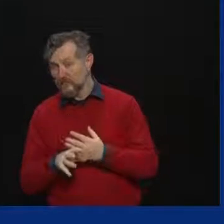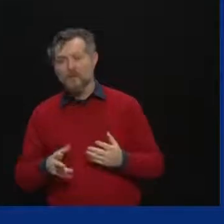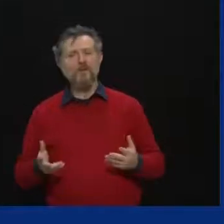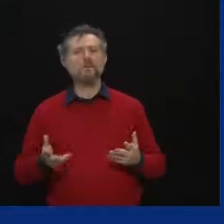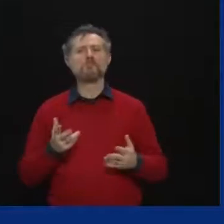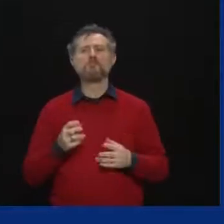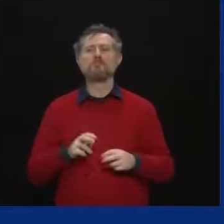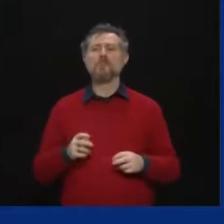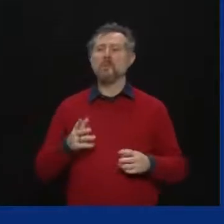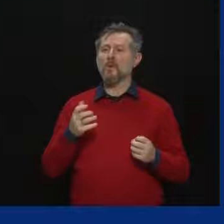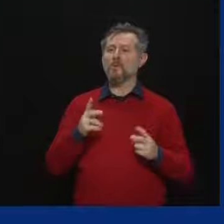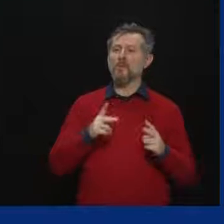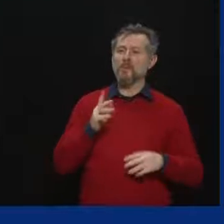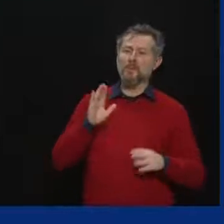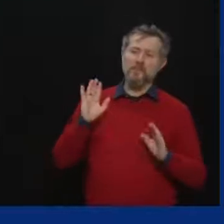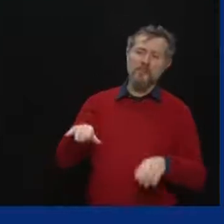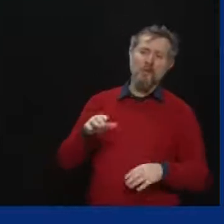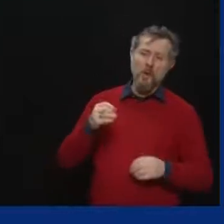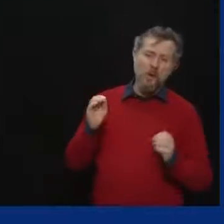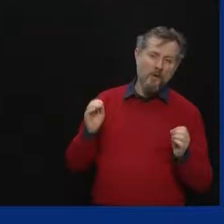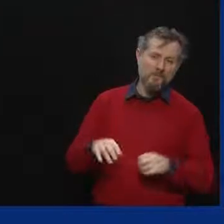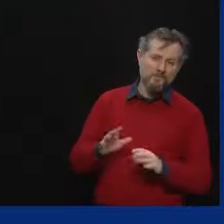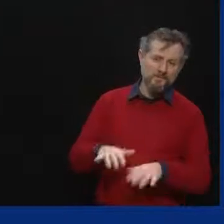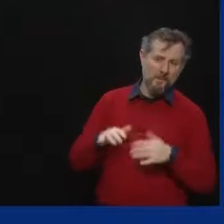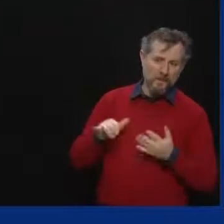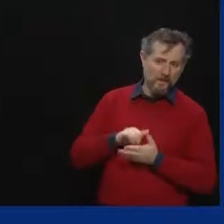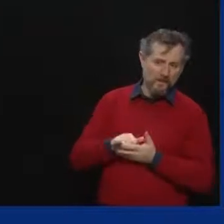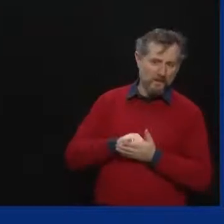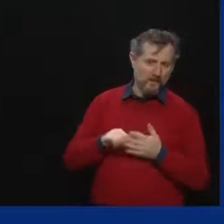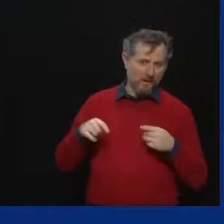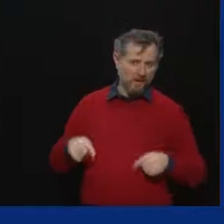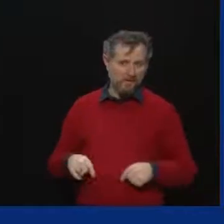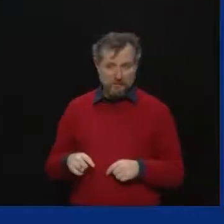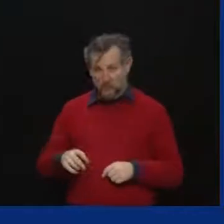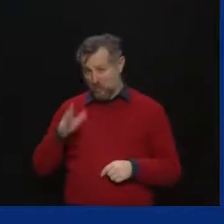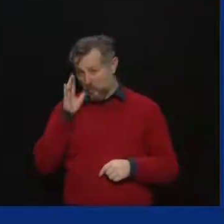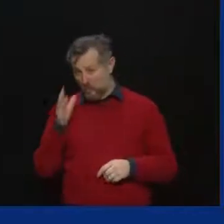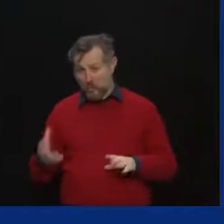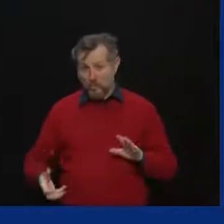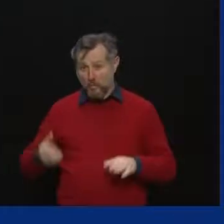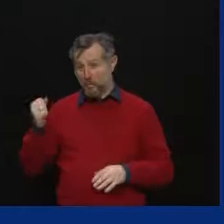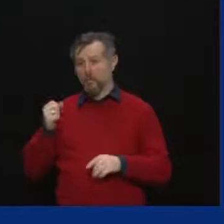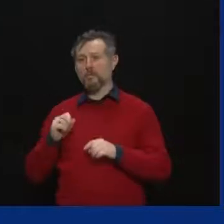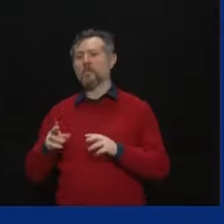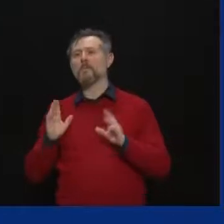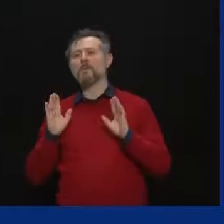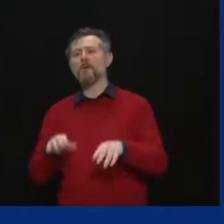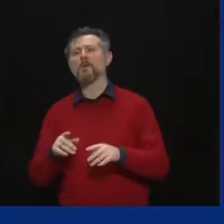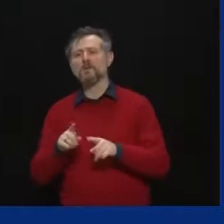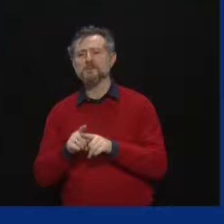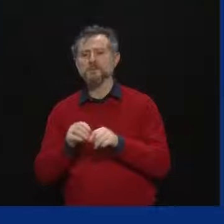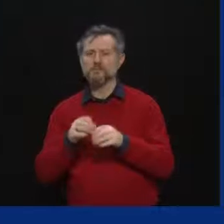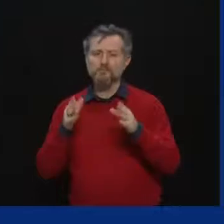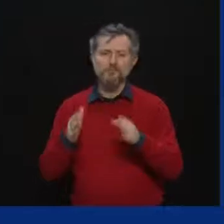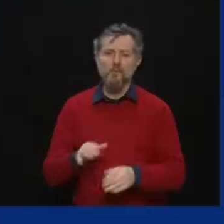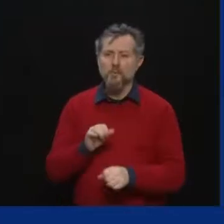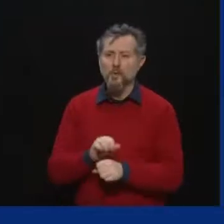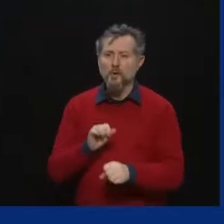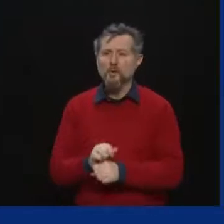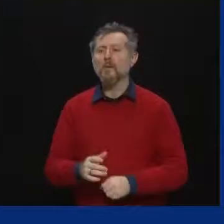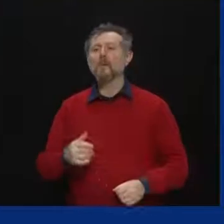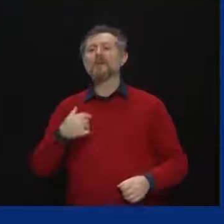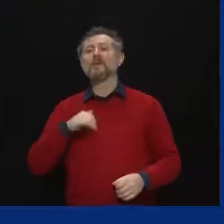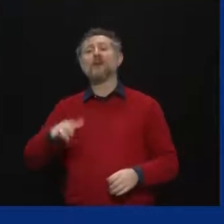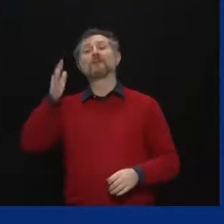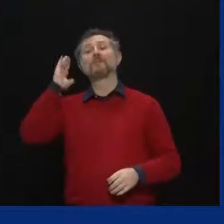offices, particularly here in Manhattan. Do you want to put that on pause at this point, or you still think we're on track to do that? Well, that was a speech I gave